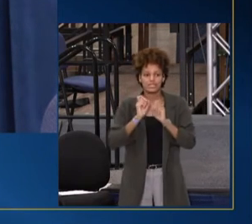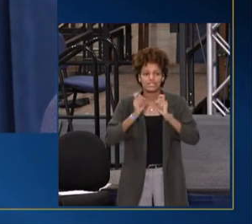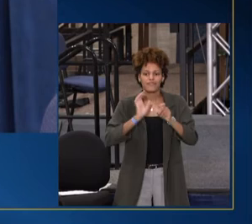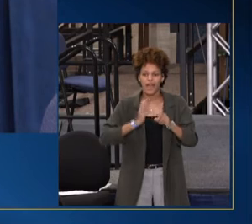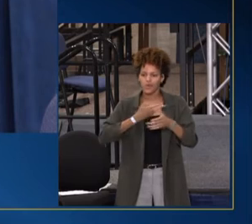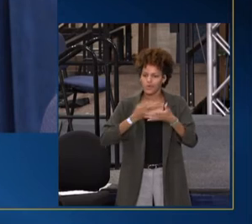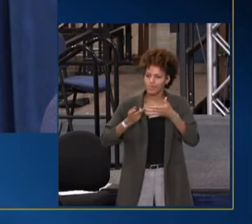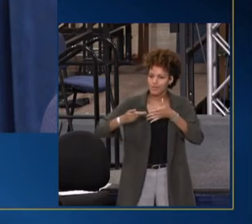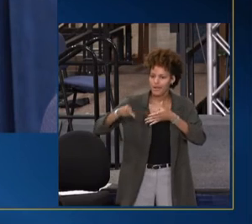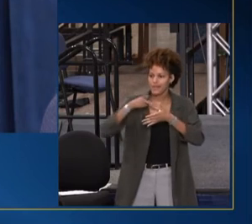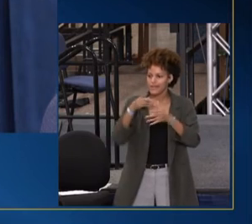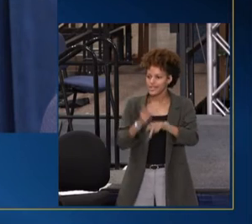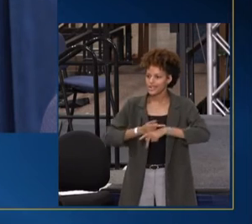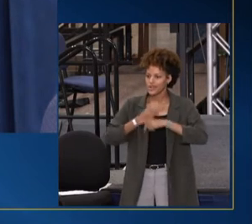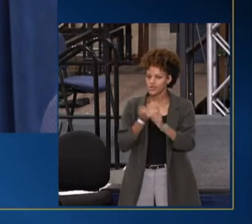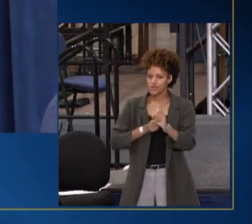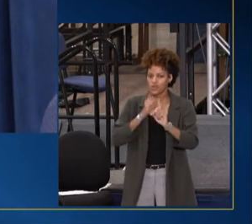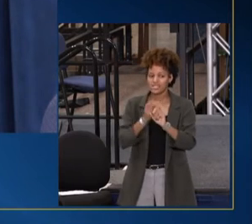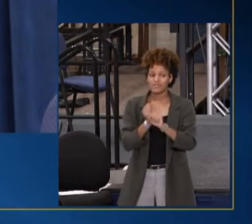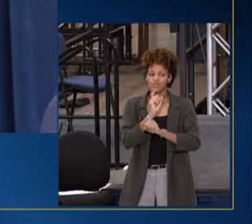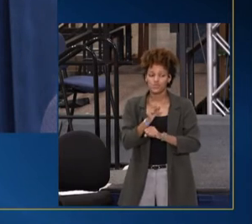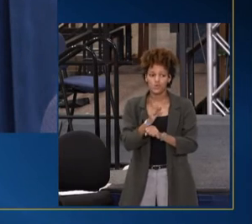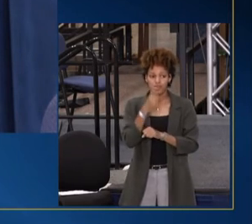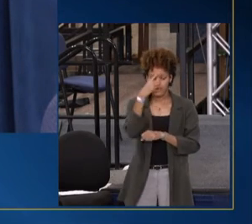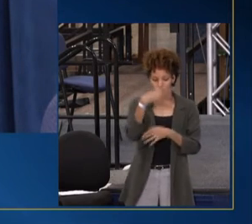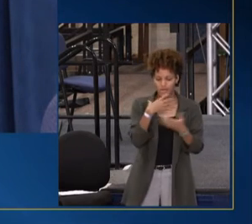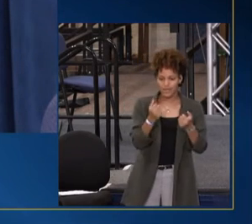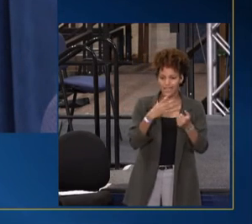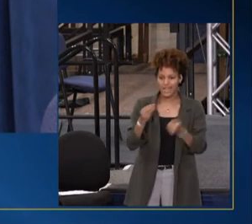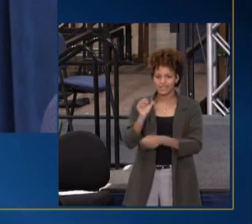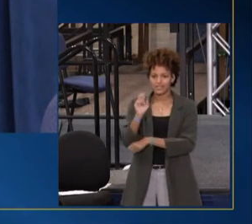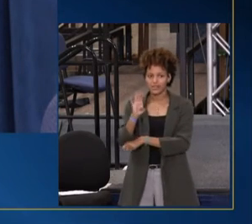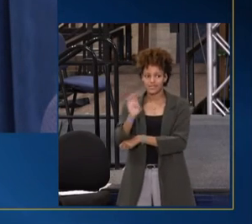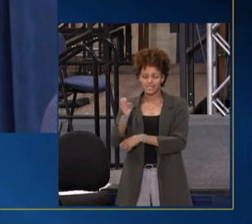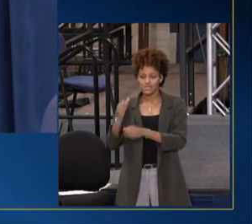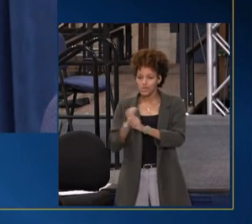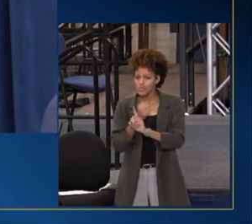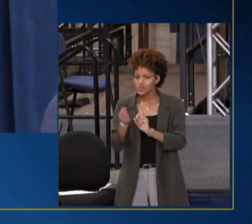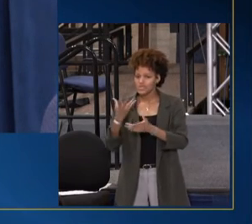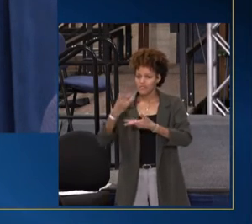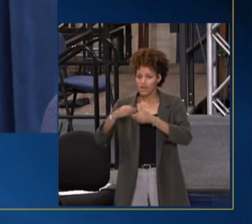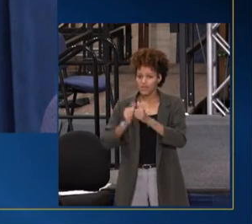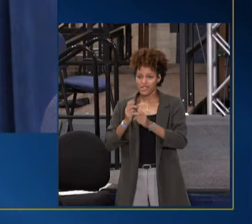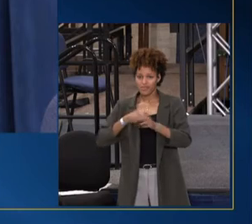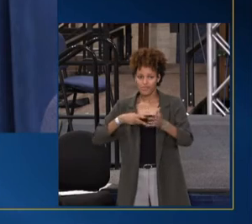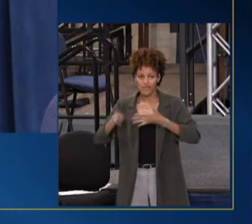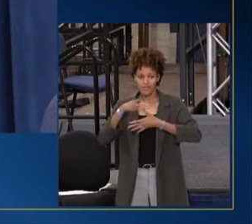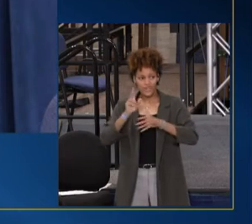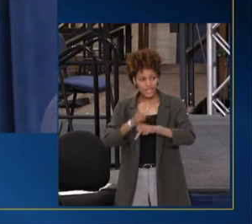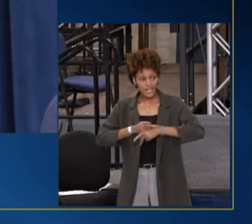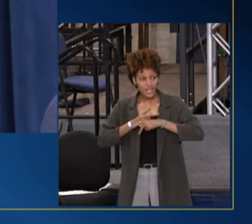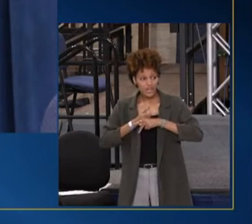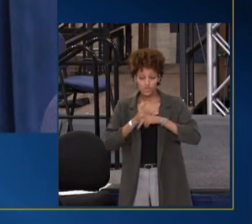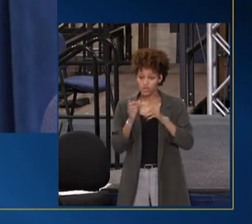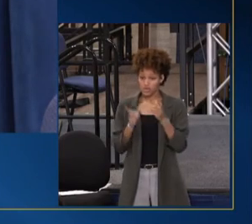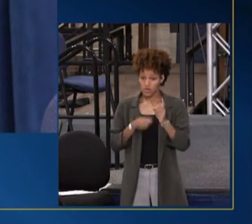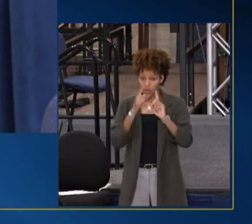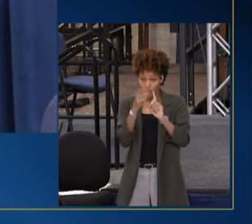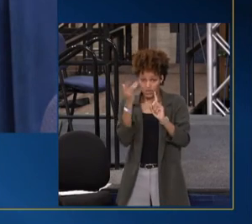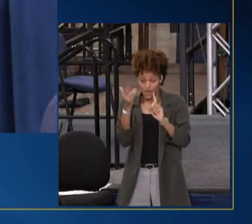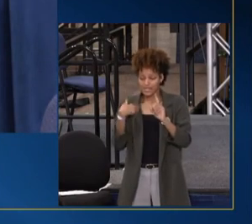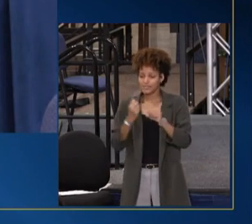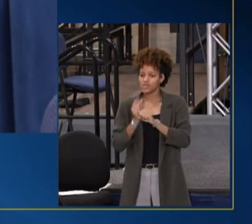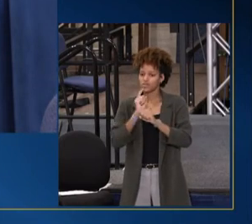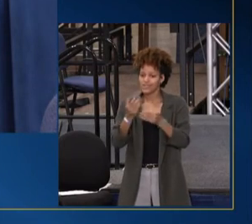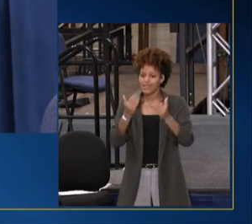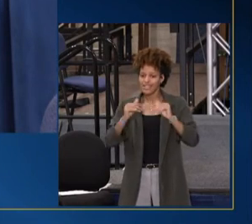goals, including making sure that mental health and substance use are part of primary care. And to do that, we need to make sure that that next generation of